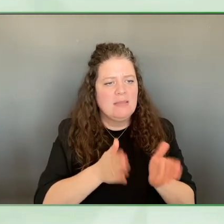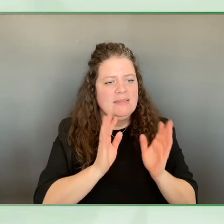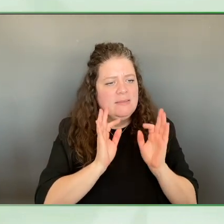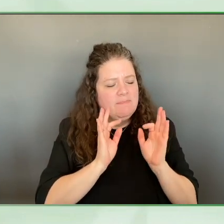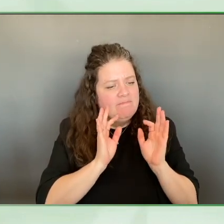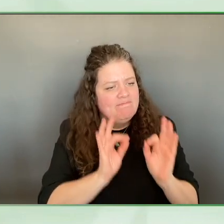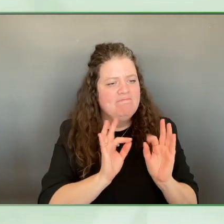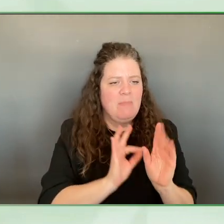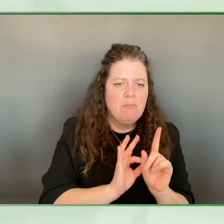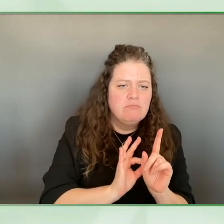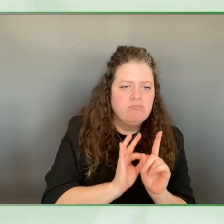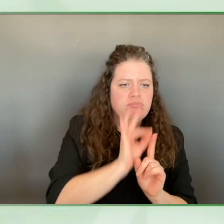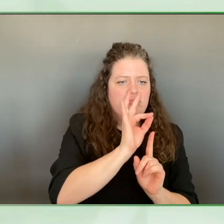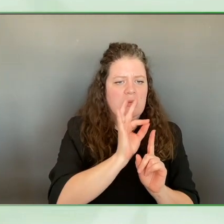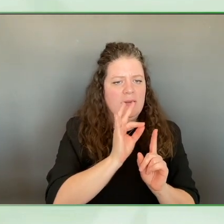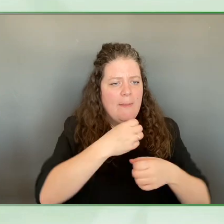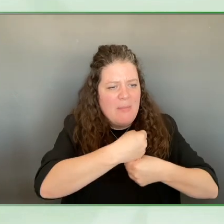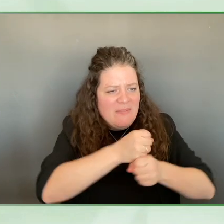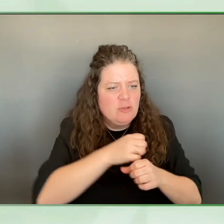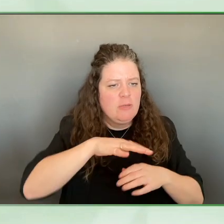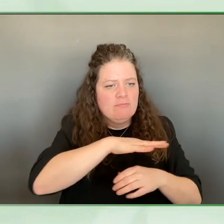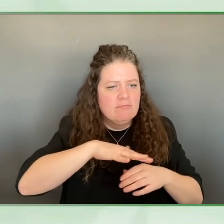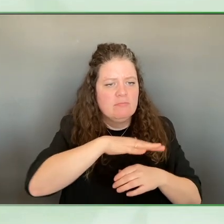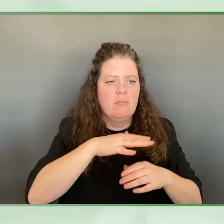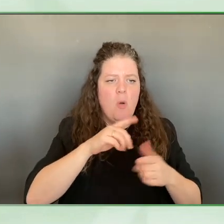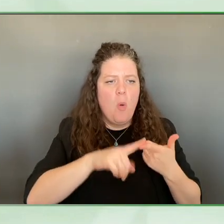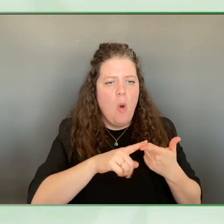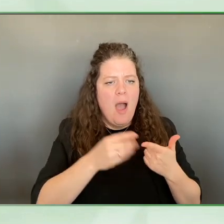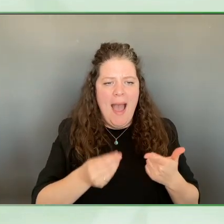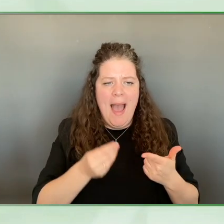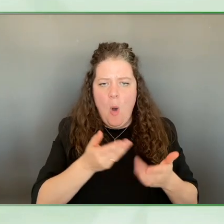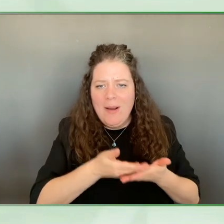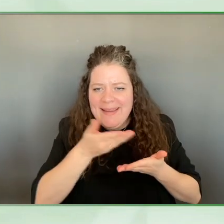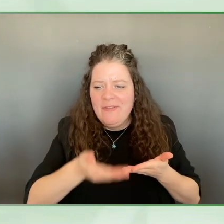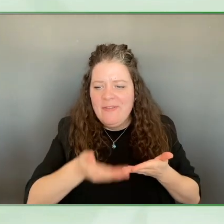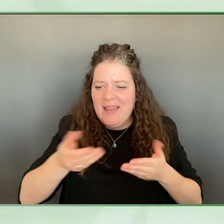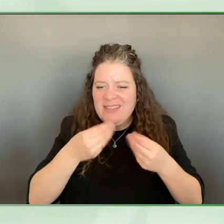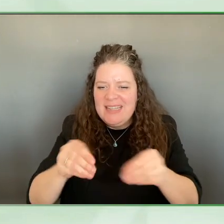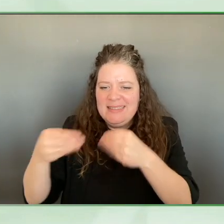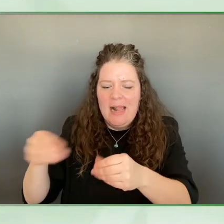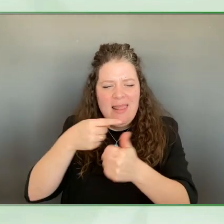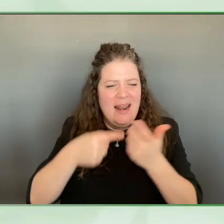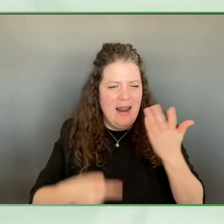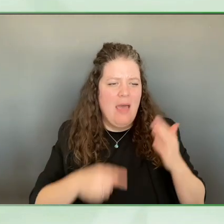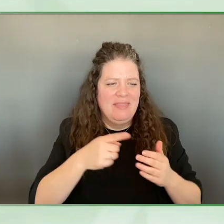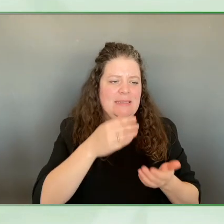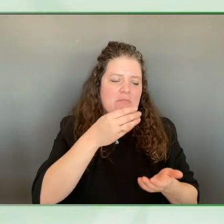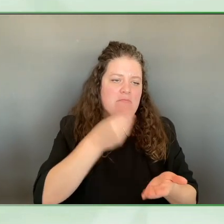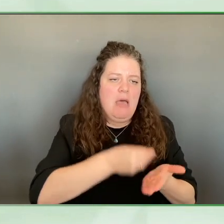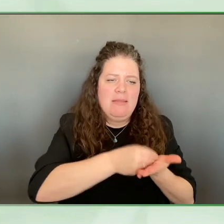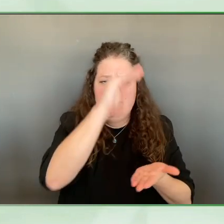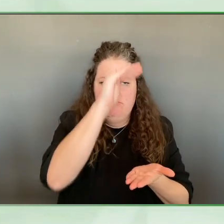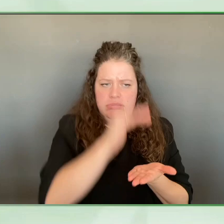what often funders, or across the board, what people often fail to understand is it's always better to give, let's